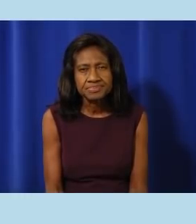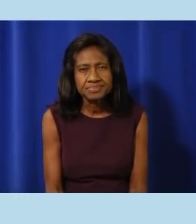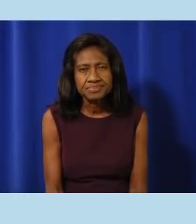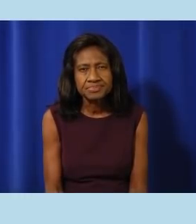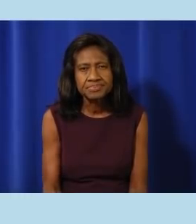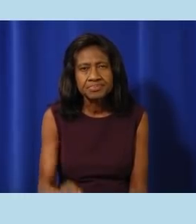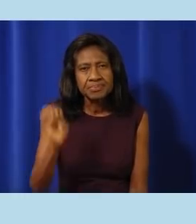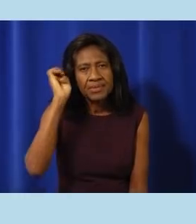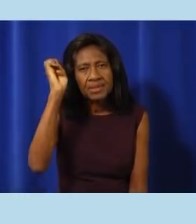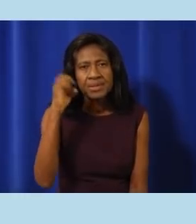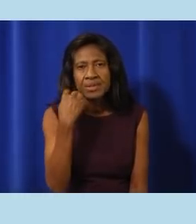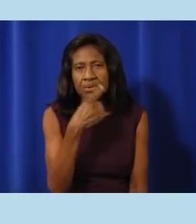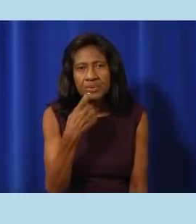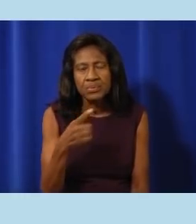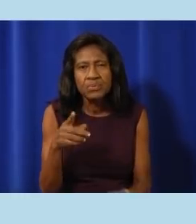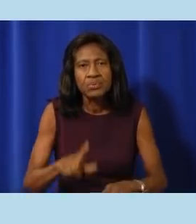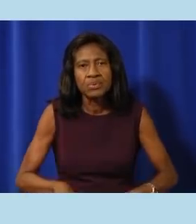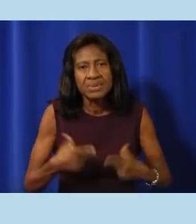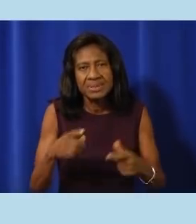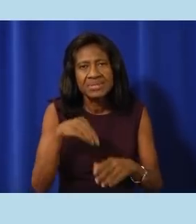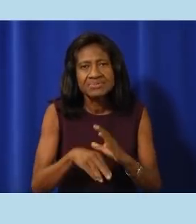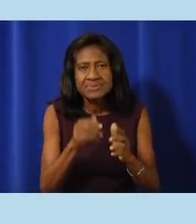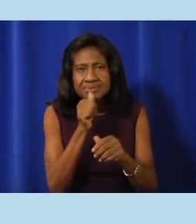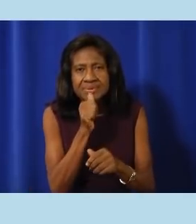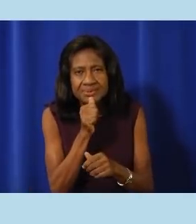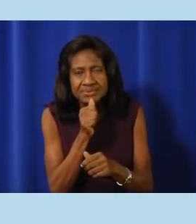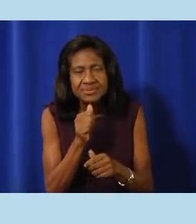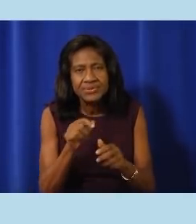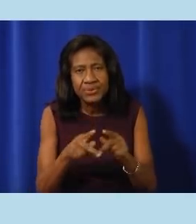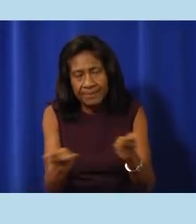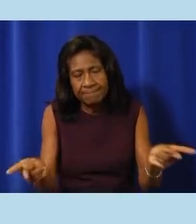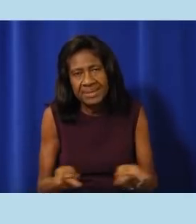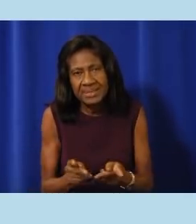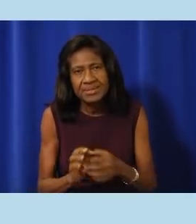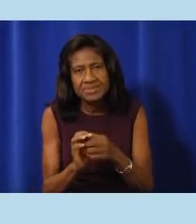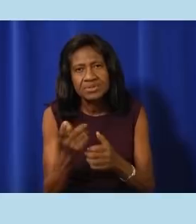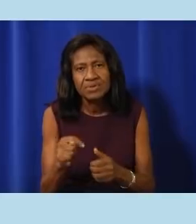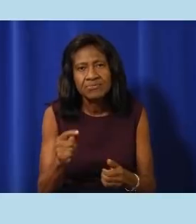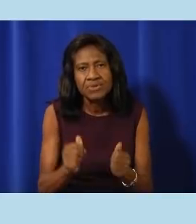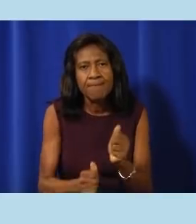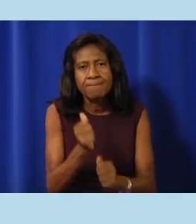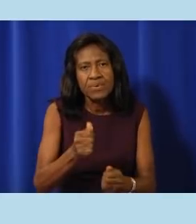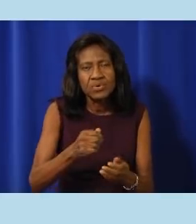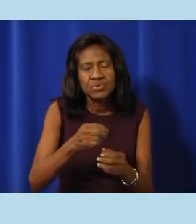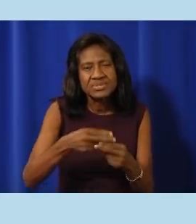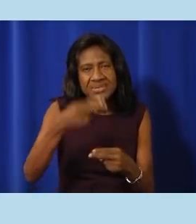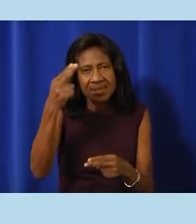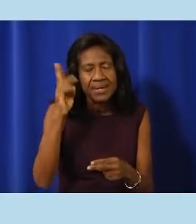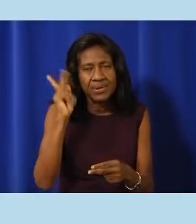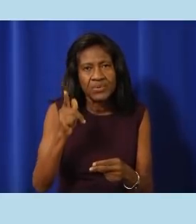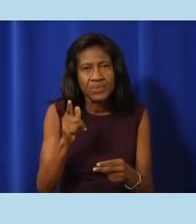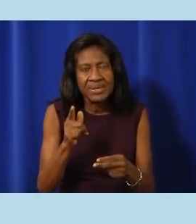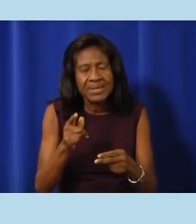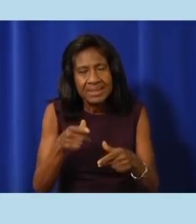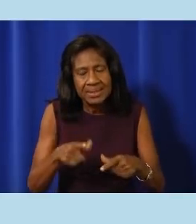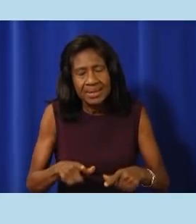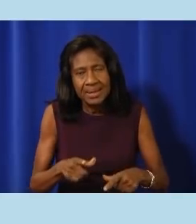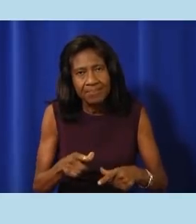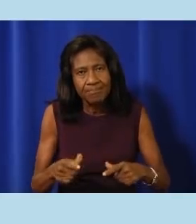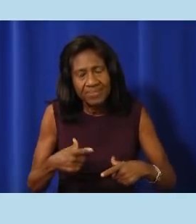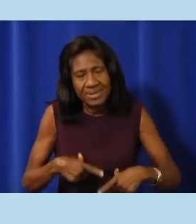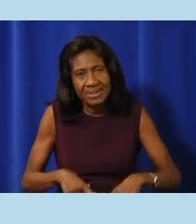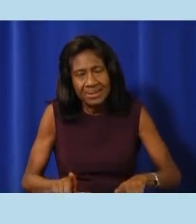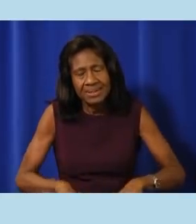He who dwells in the secret place of the Most High shall abide under the shadow of the Almighty. Surely he